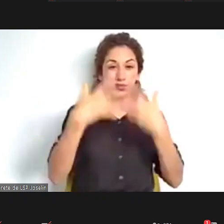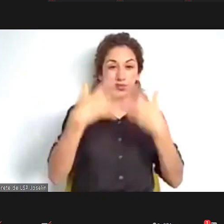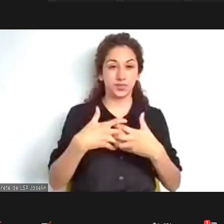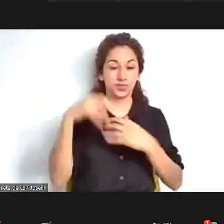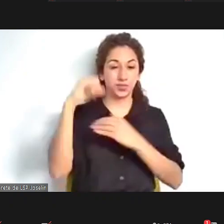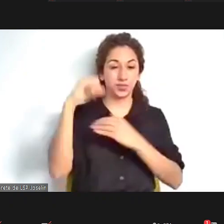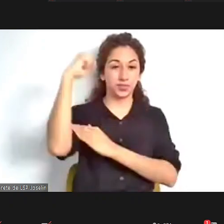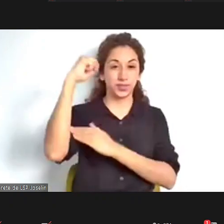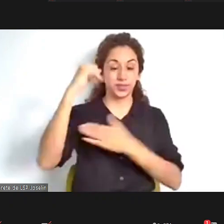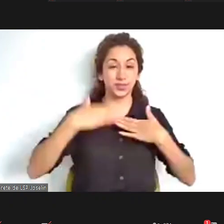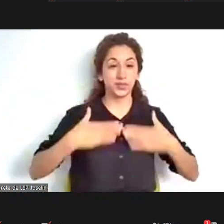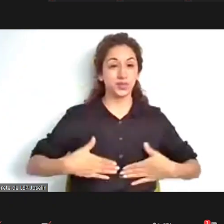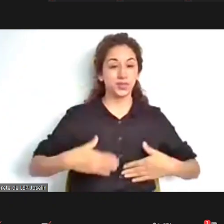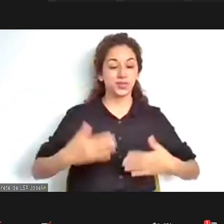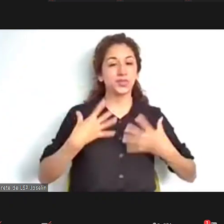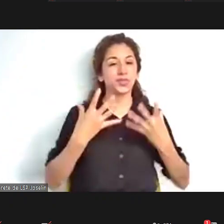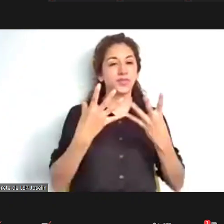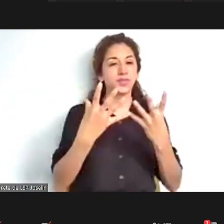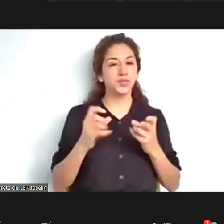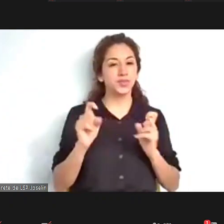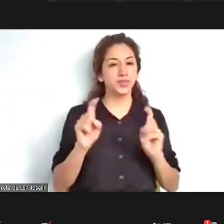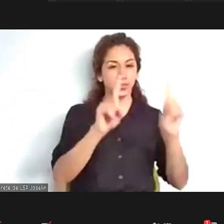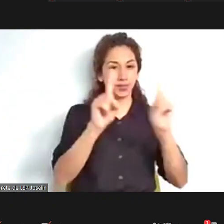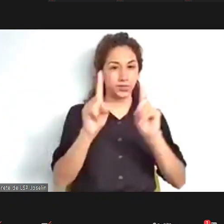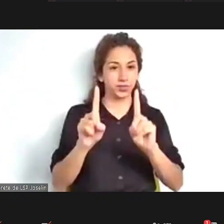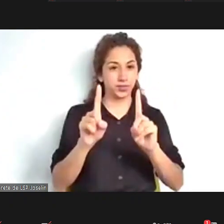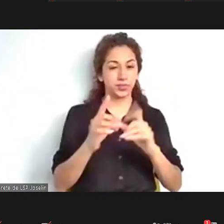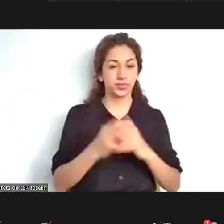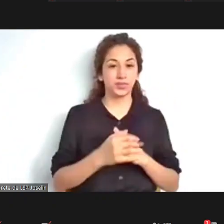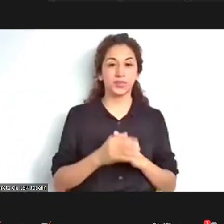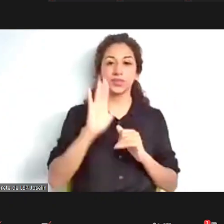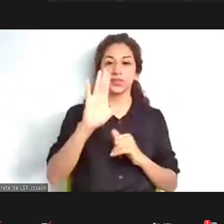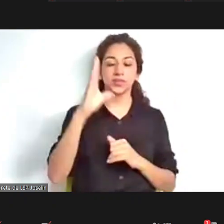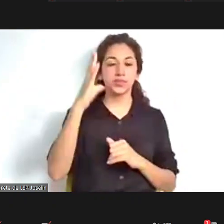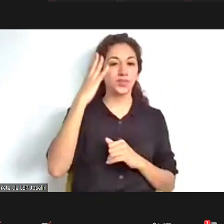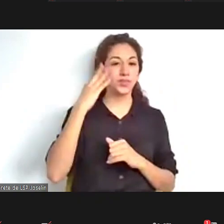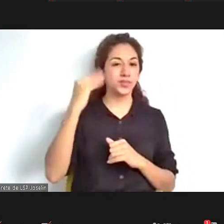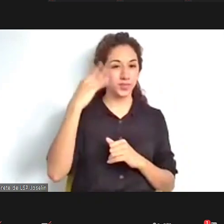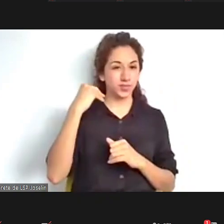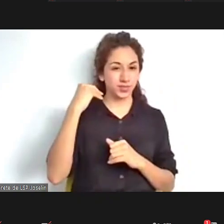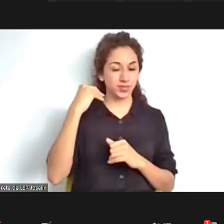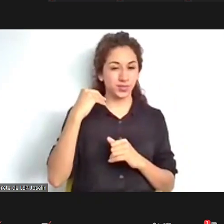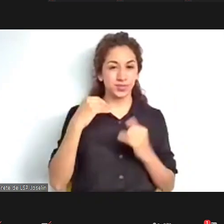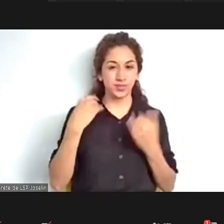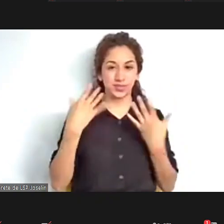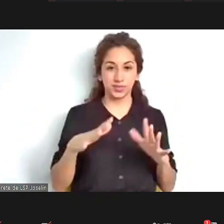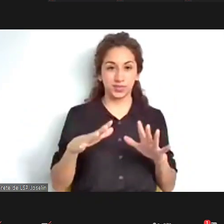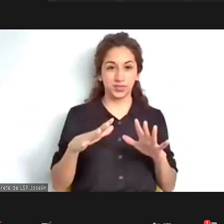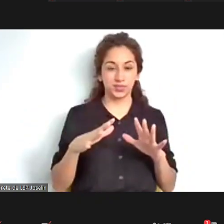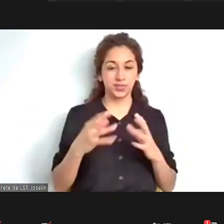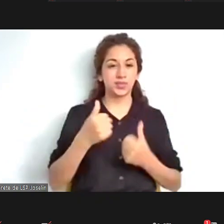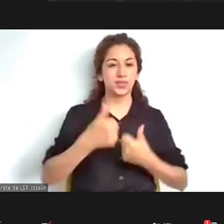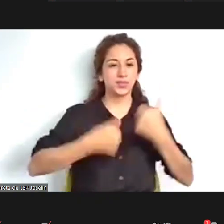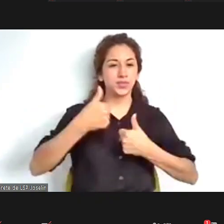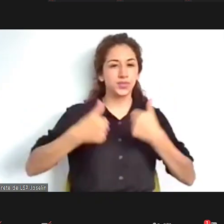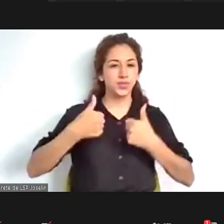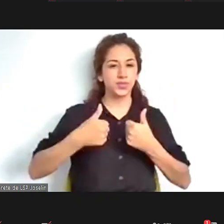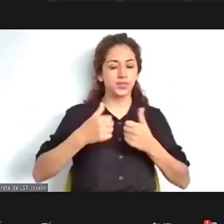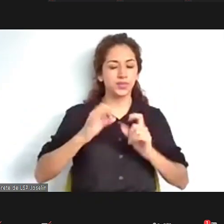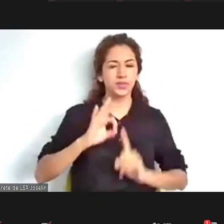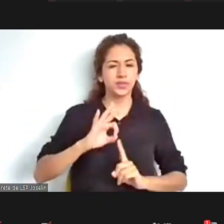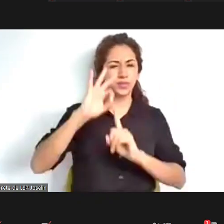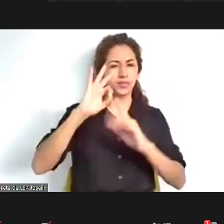standards of business and human rights we would like to post a question based on the comparative uh experience what are the